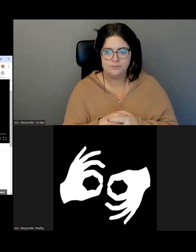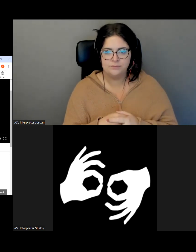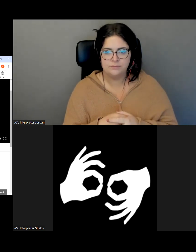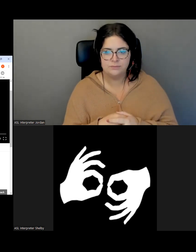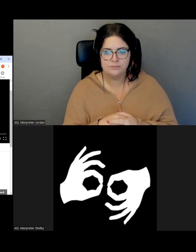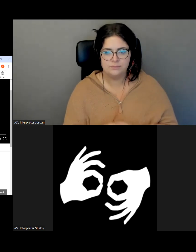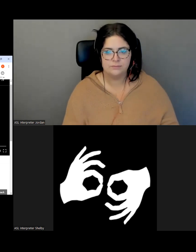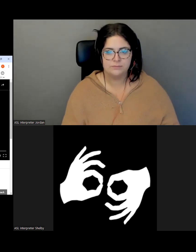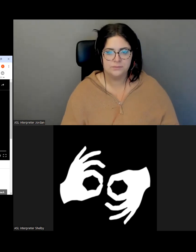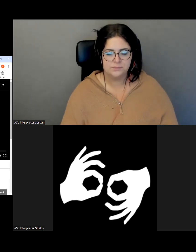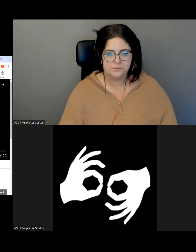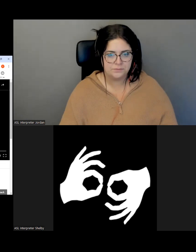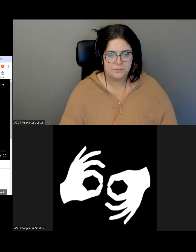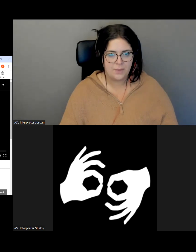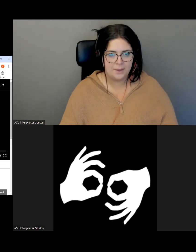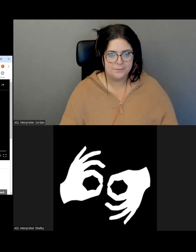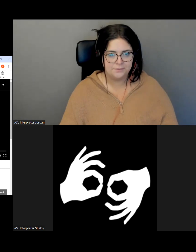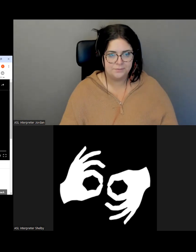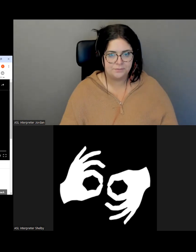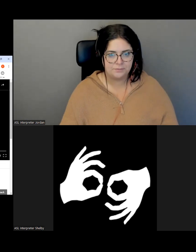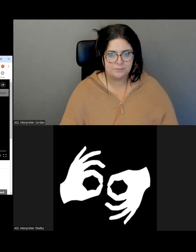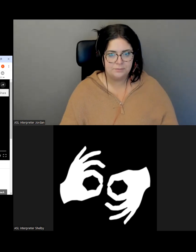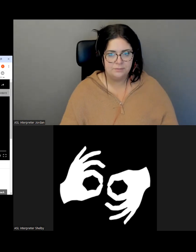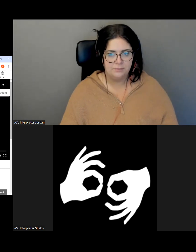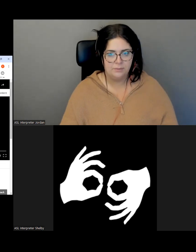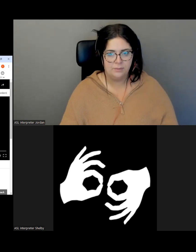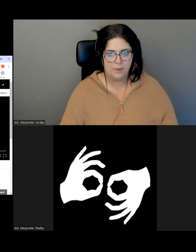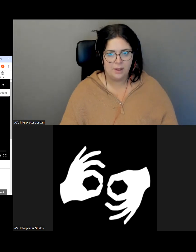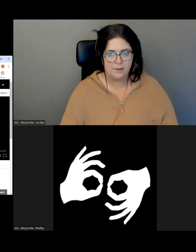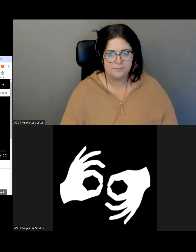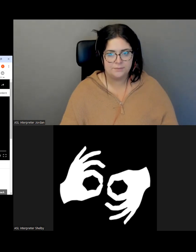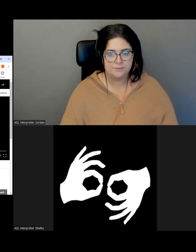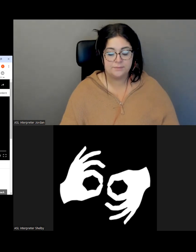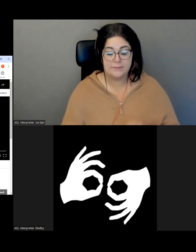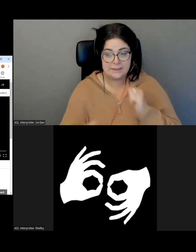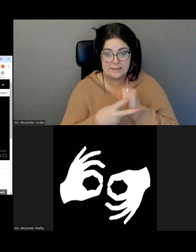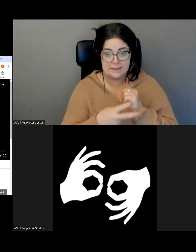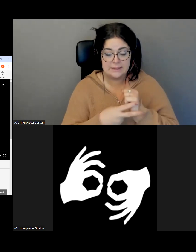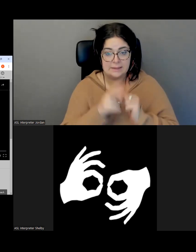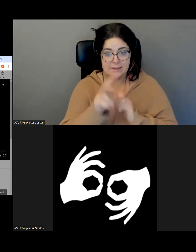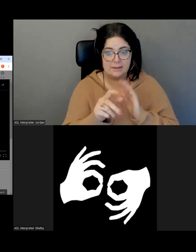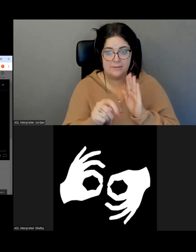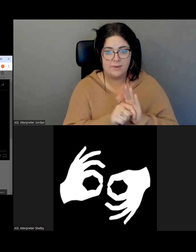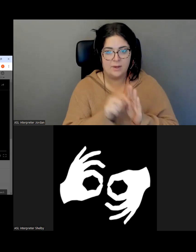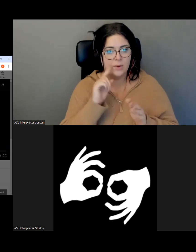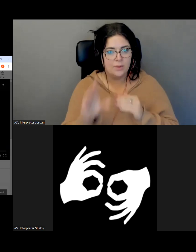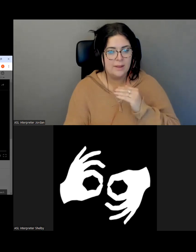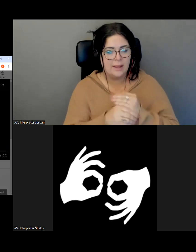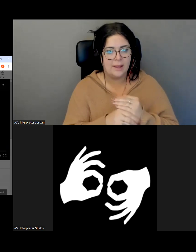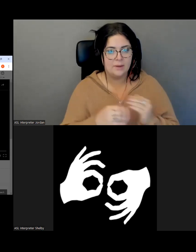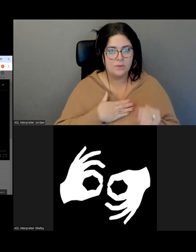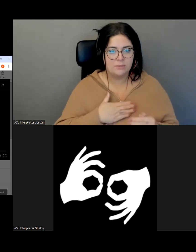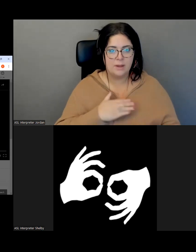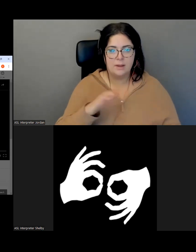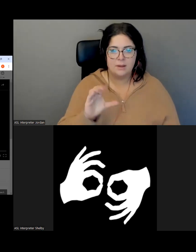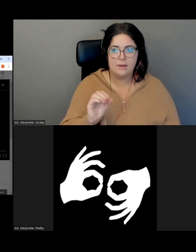one, that sort of thing. And if I wanted to save this video, I would just add this to my content.